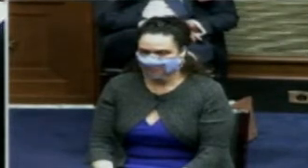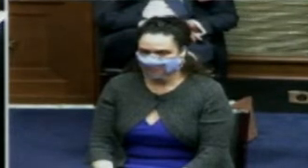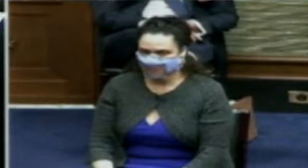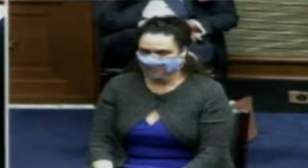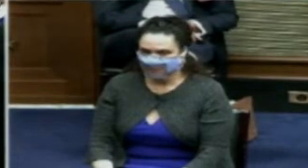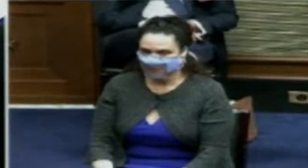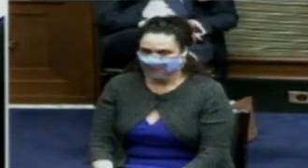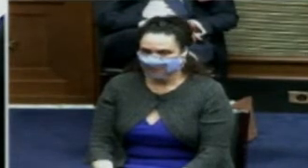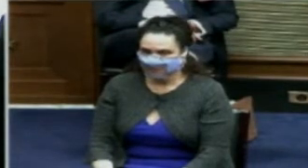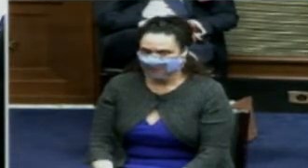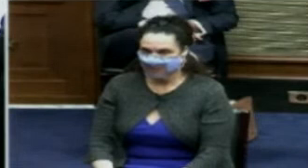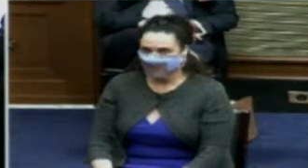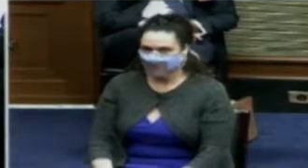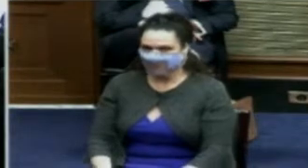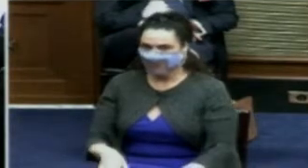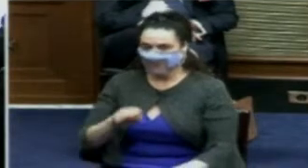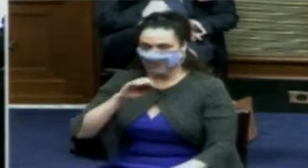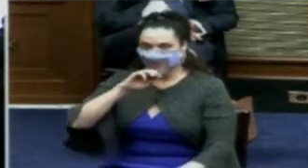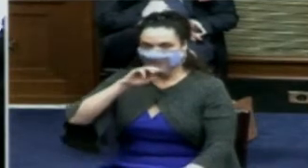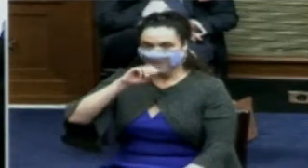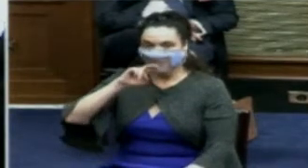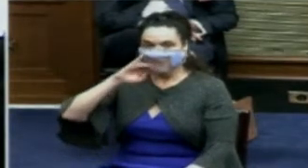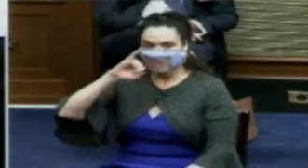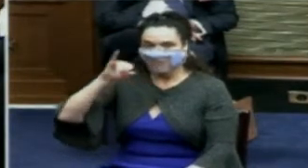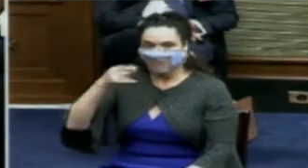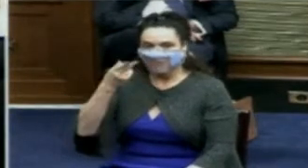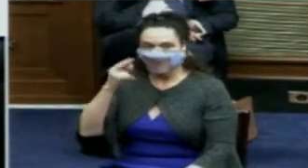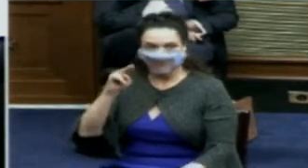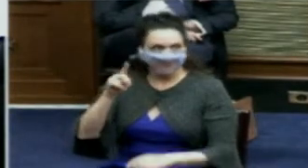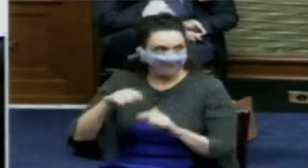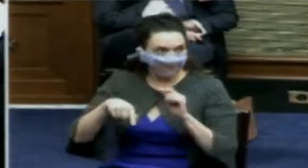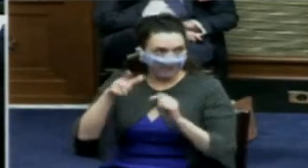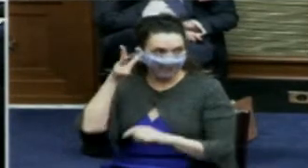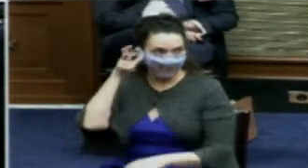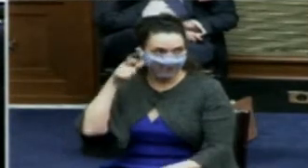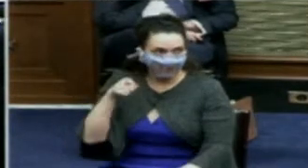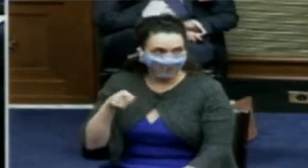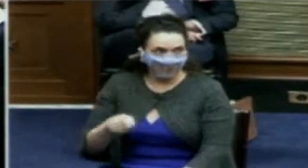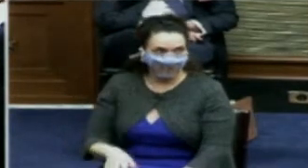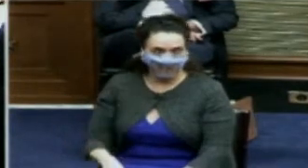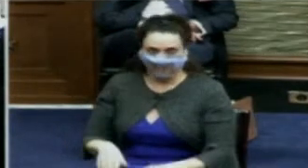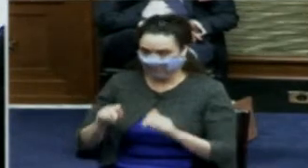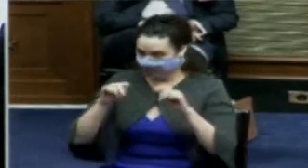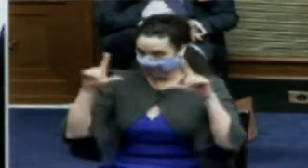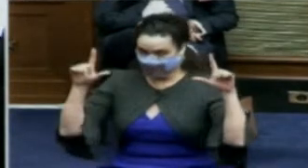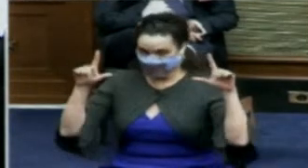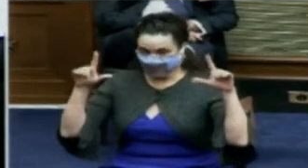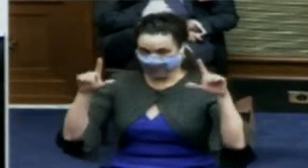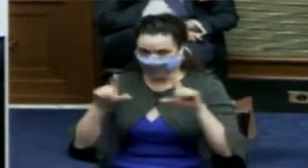We have lost you, Mr. Johnson. Can you unmute? We cannot hear you.